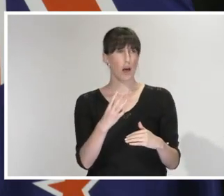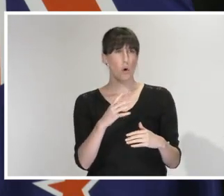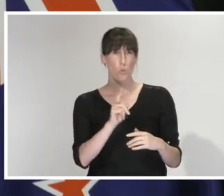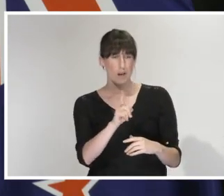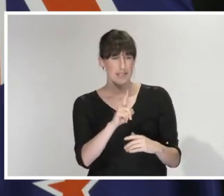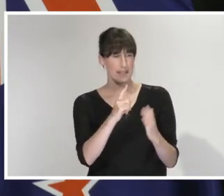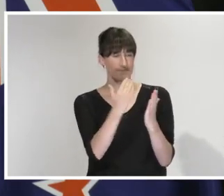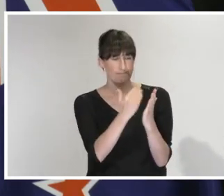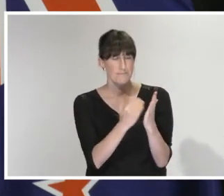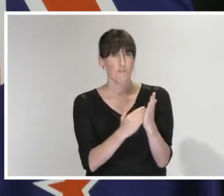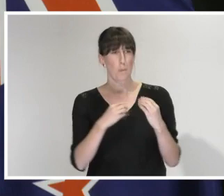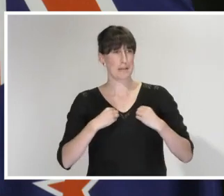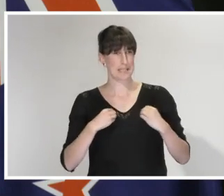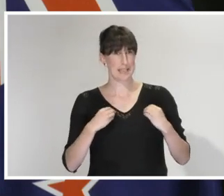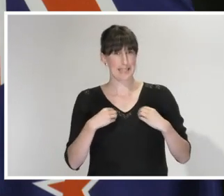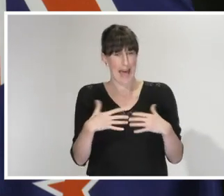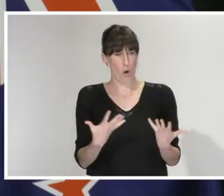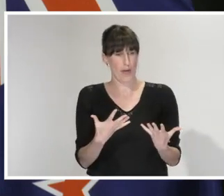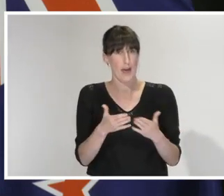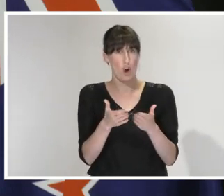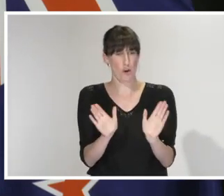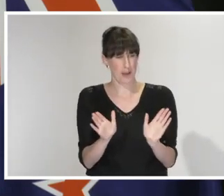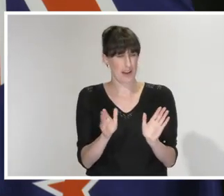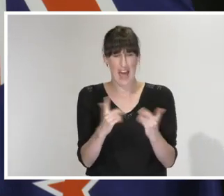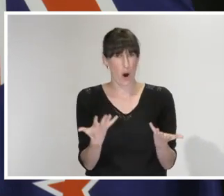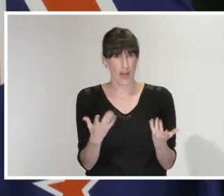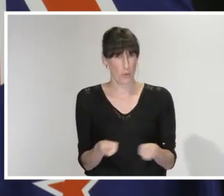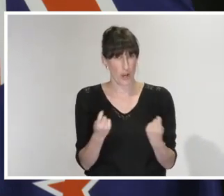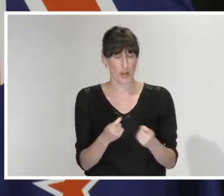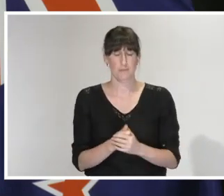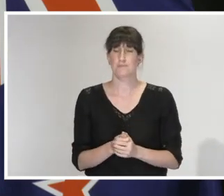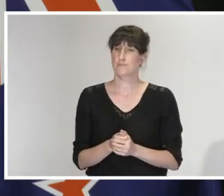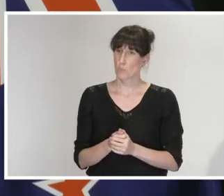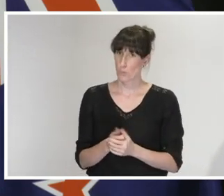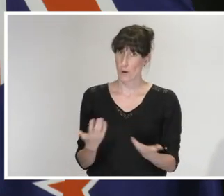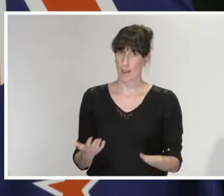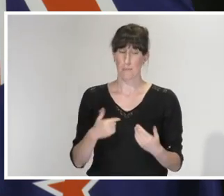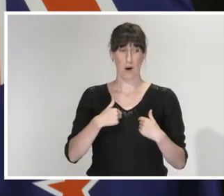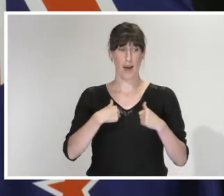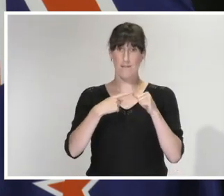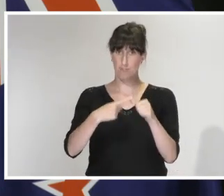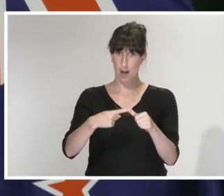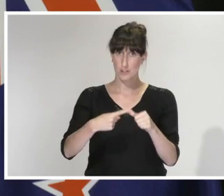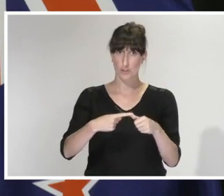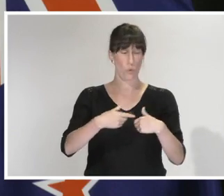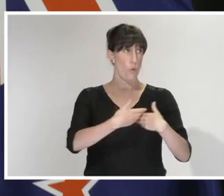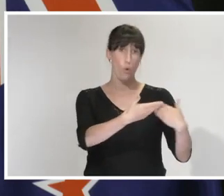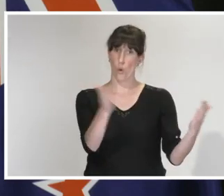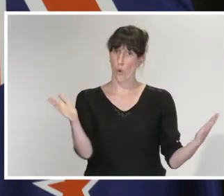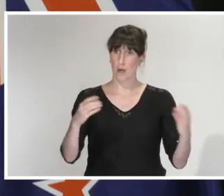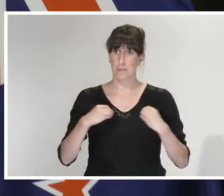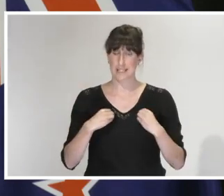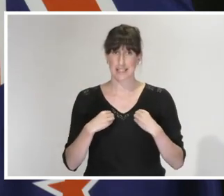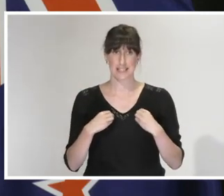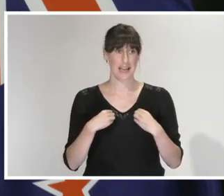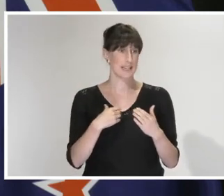can share now is with every business, whether or not you're operating at an essential area, or even if